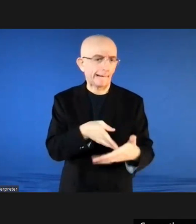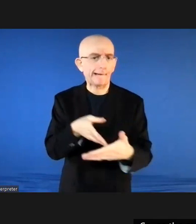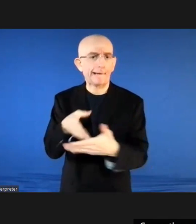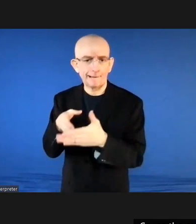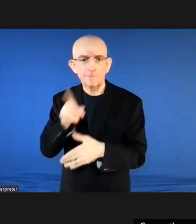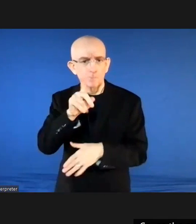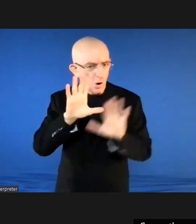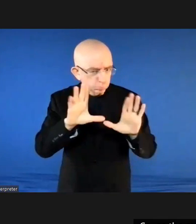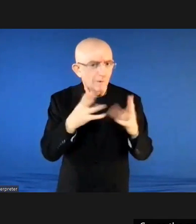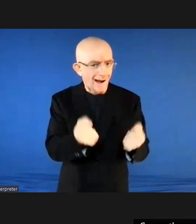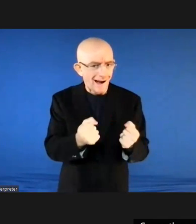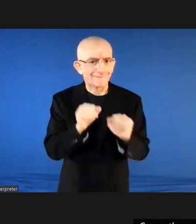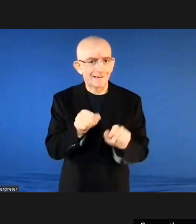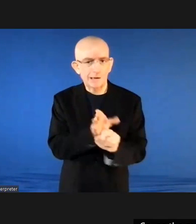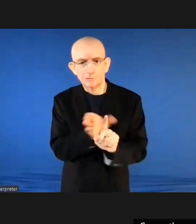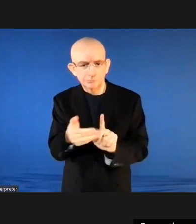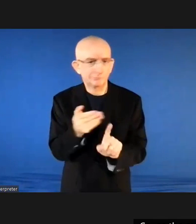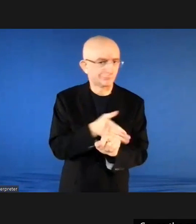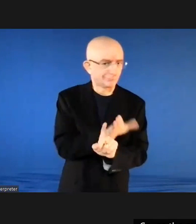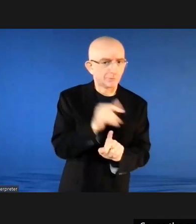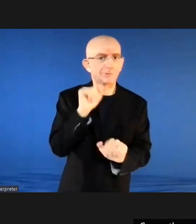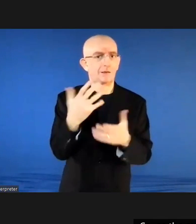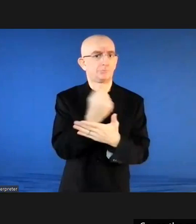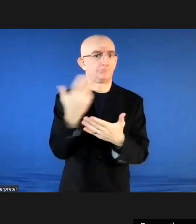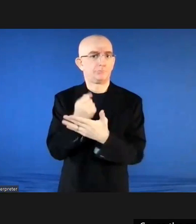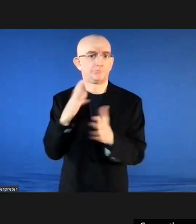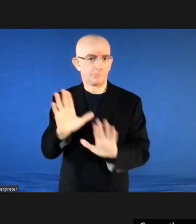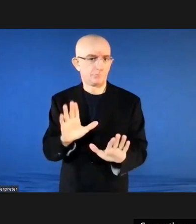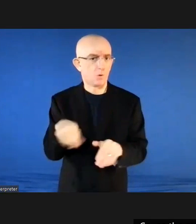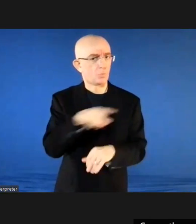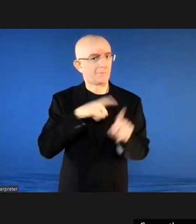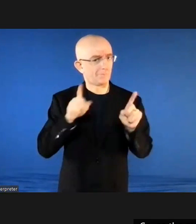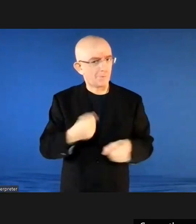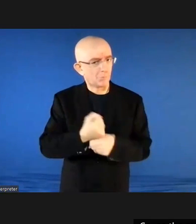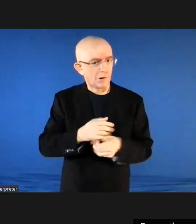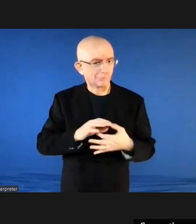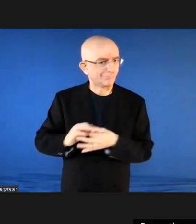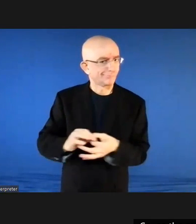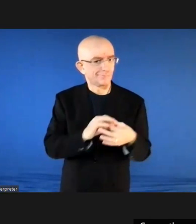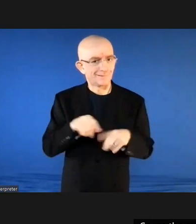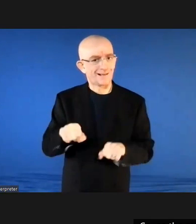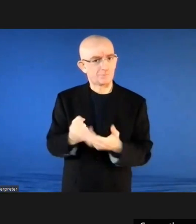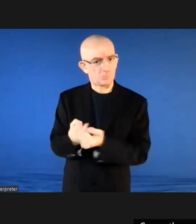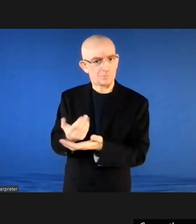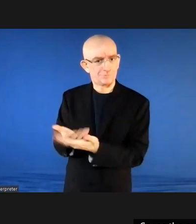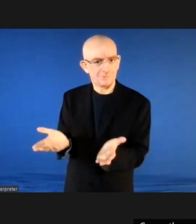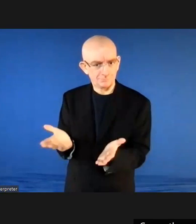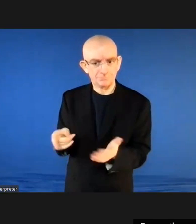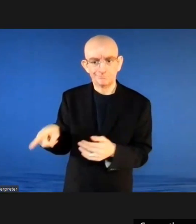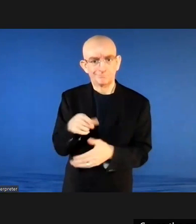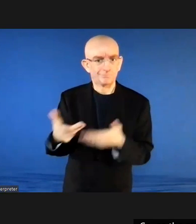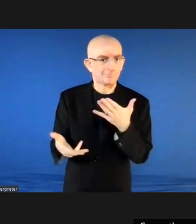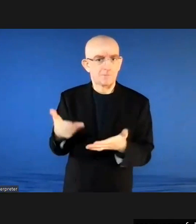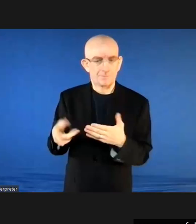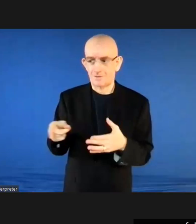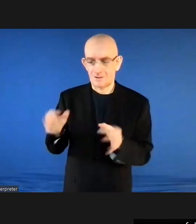all really work together so that we can support children who have so much potential and deserve to live fulfilling lives.